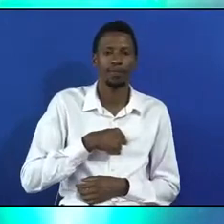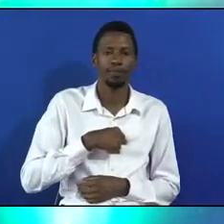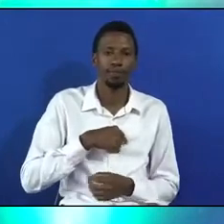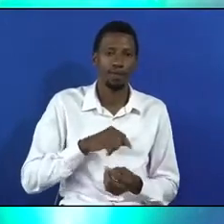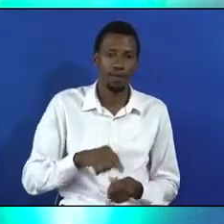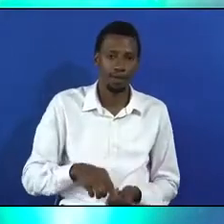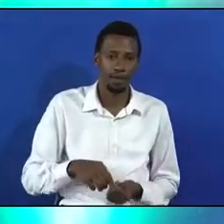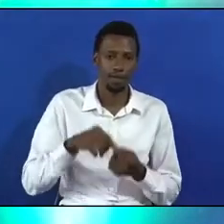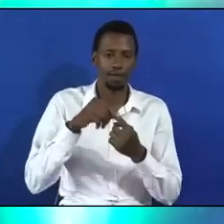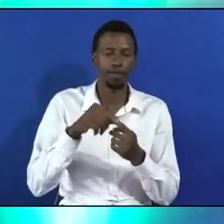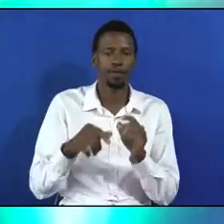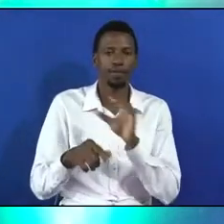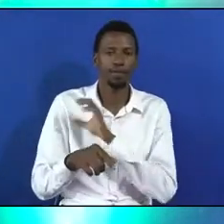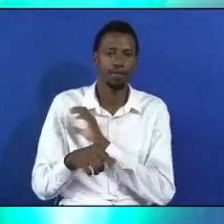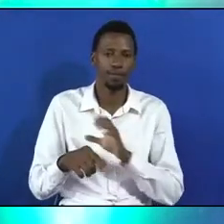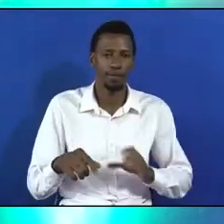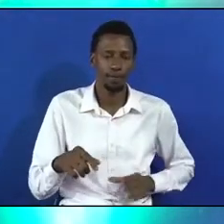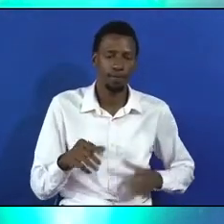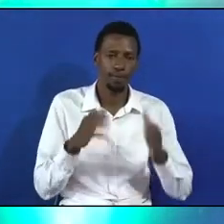Christians,